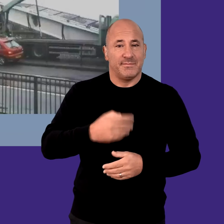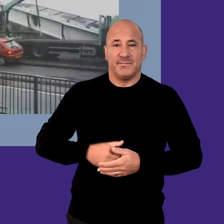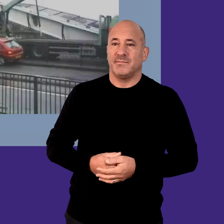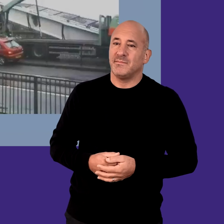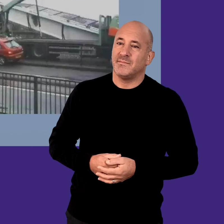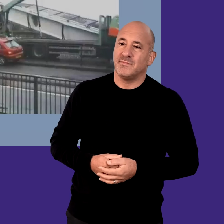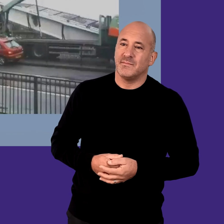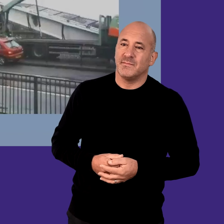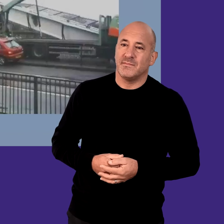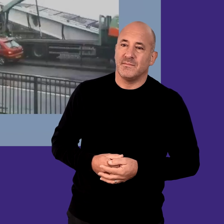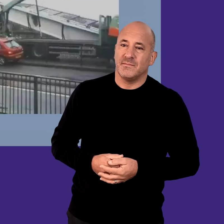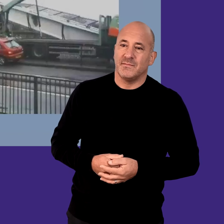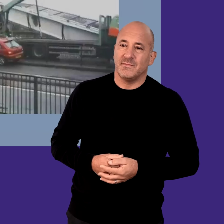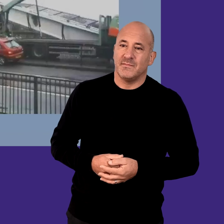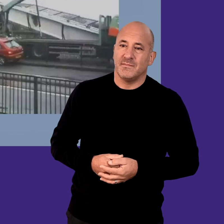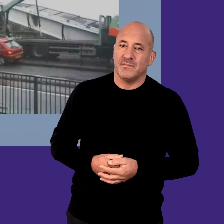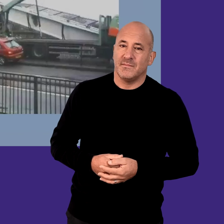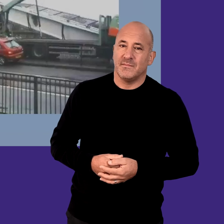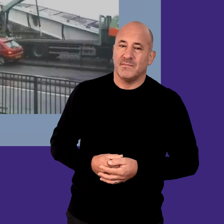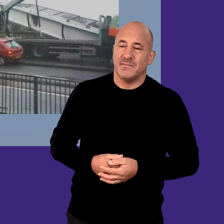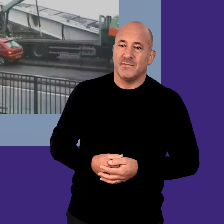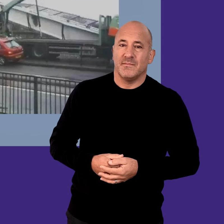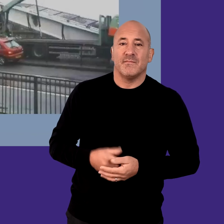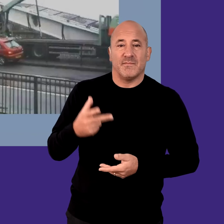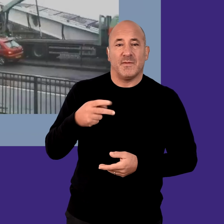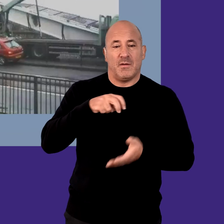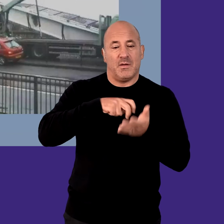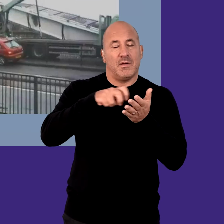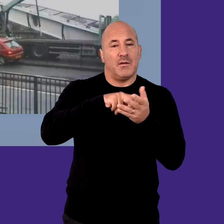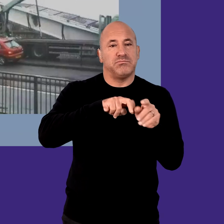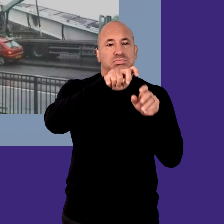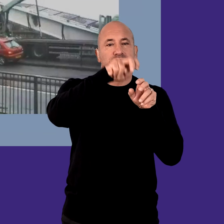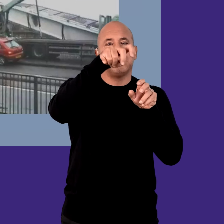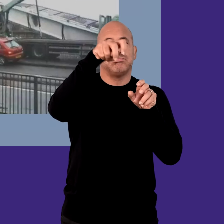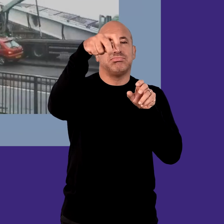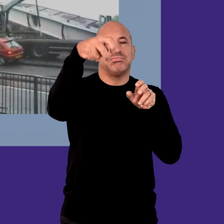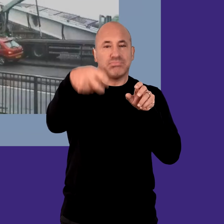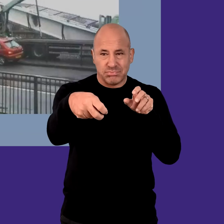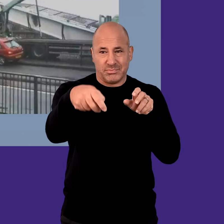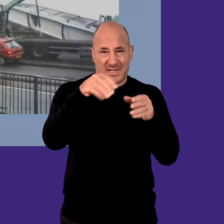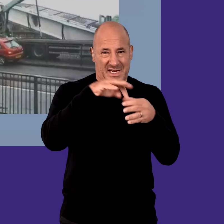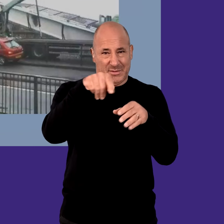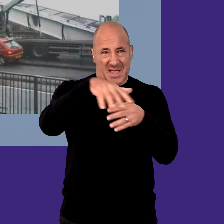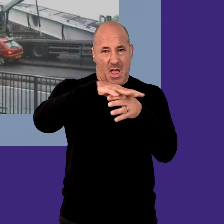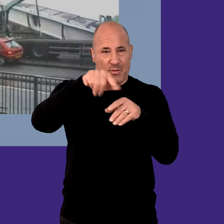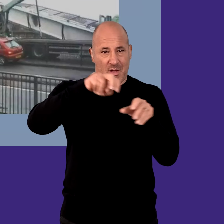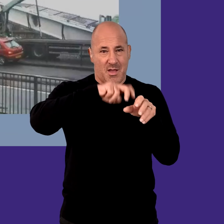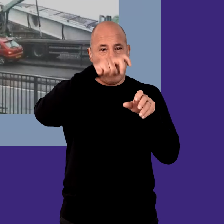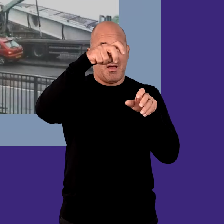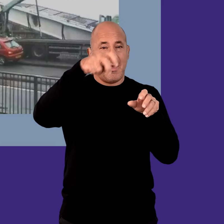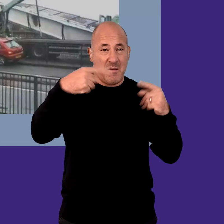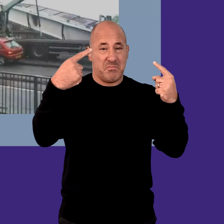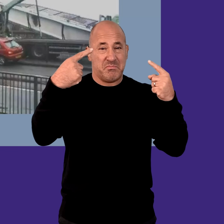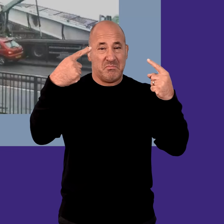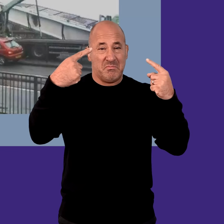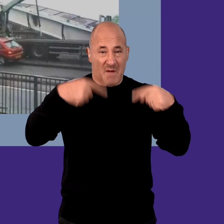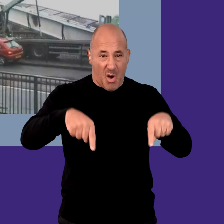And it's compounded by stories like this one. In 2014, the